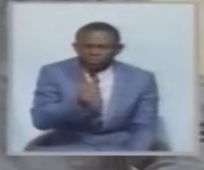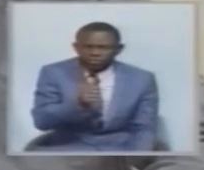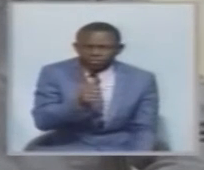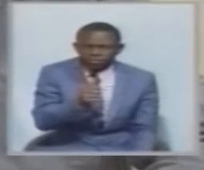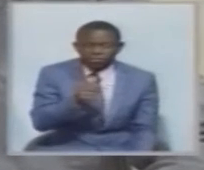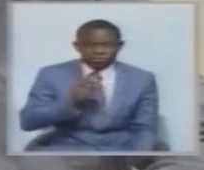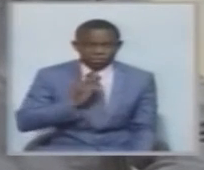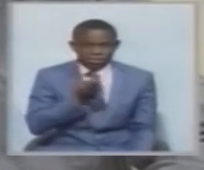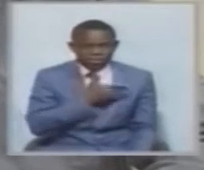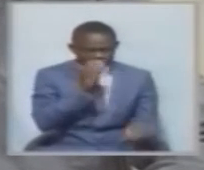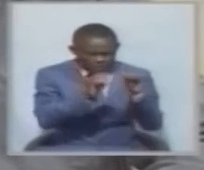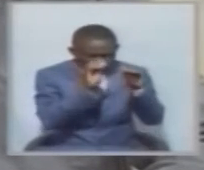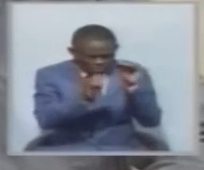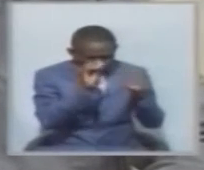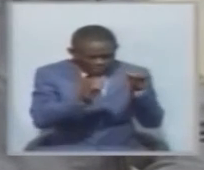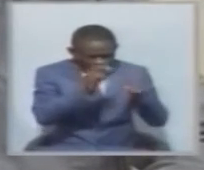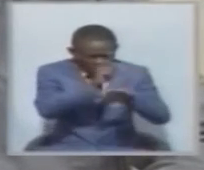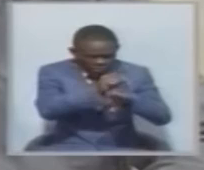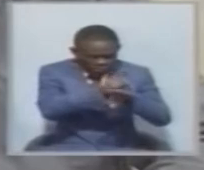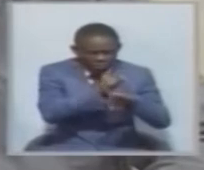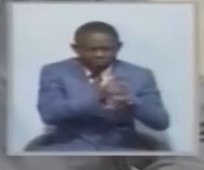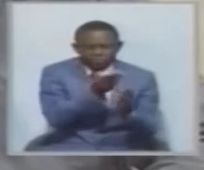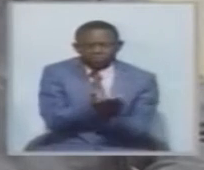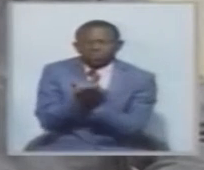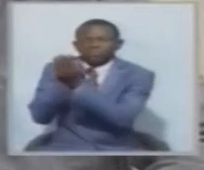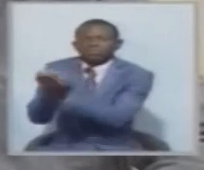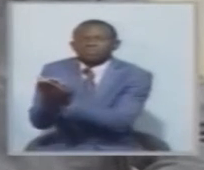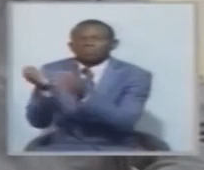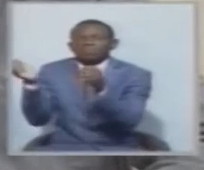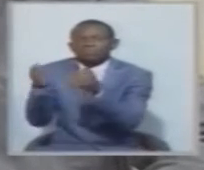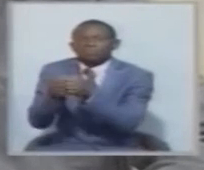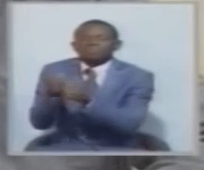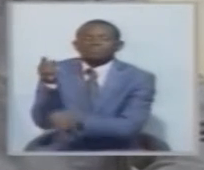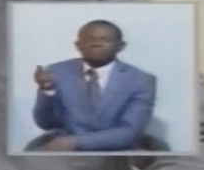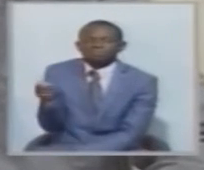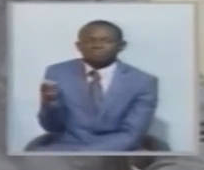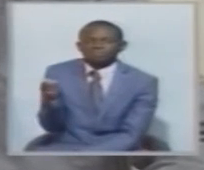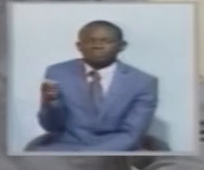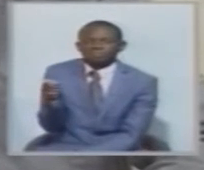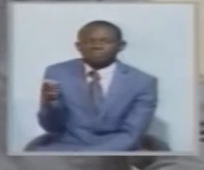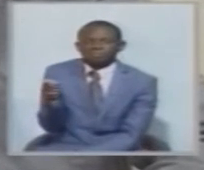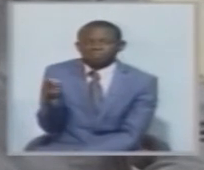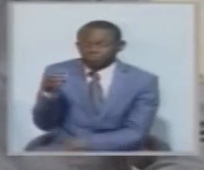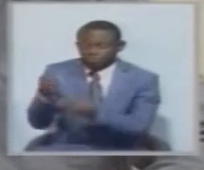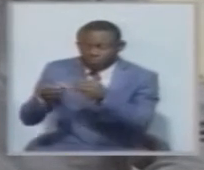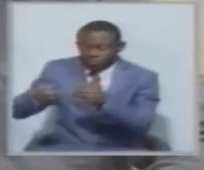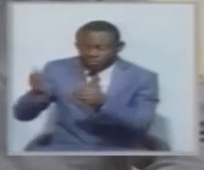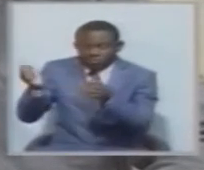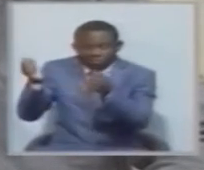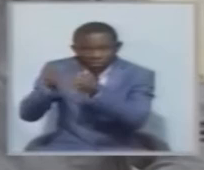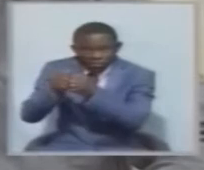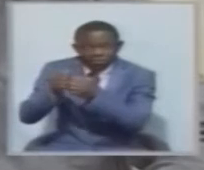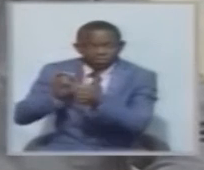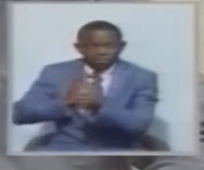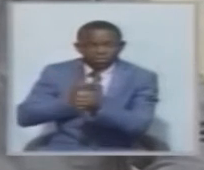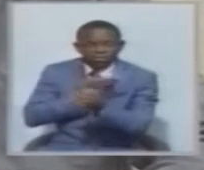bank. So that has nothing to do with our shareholding. It's the bankability of the project that we are presenting to the Africa Development